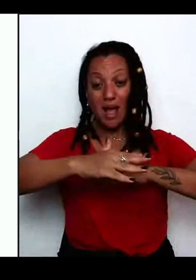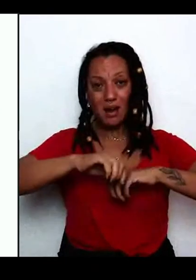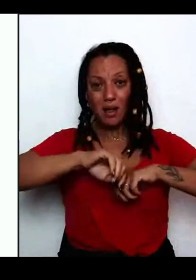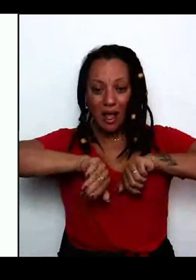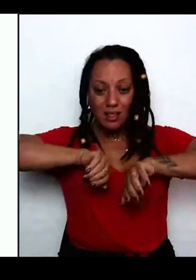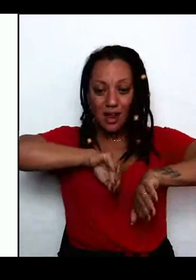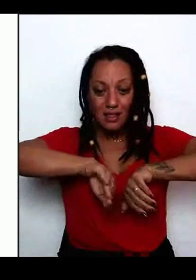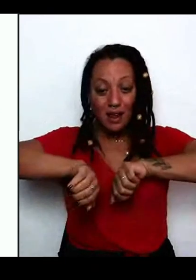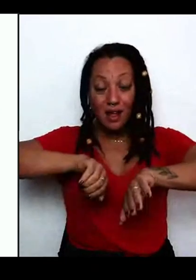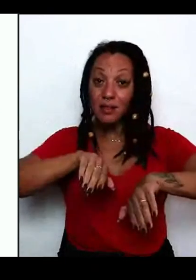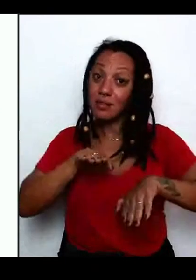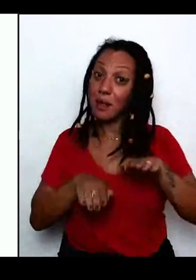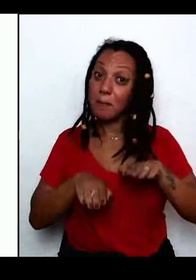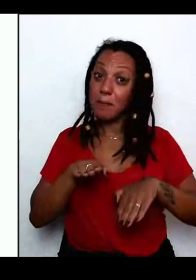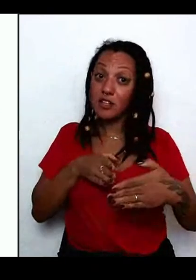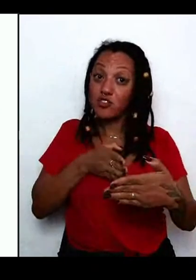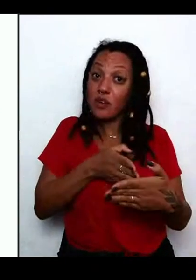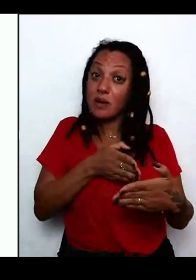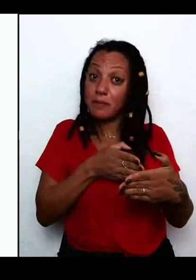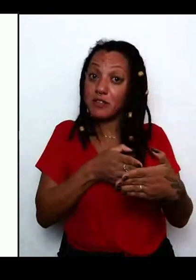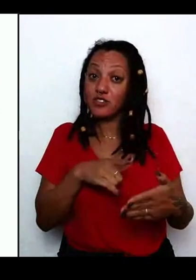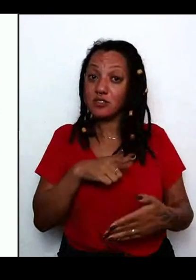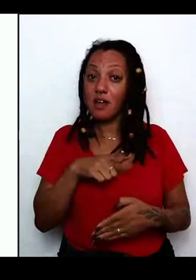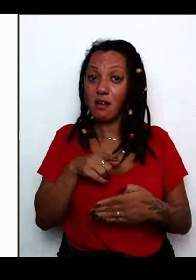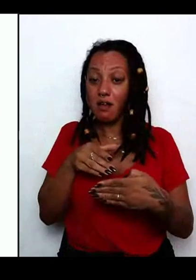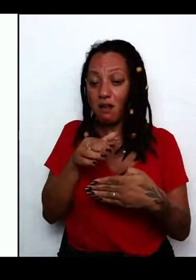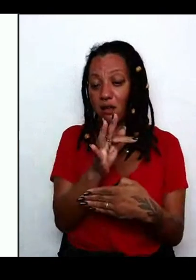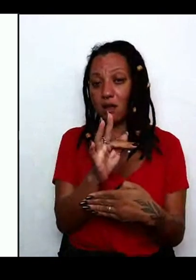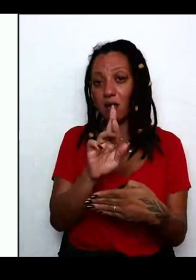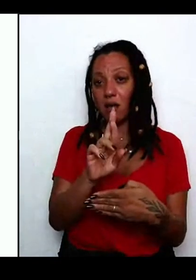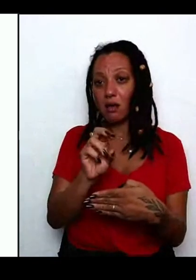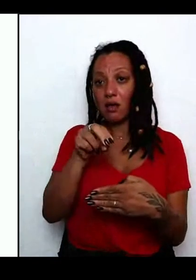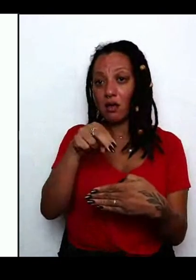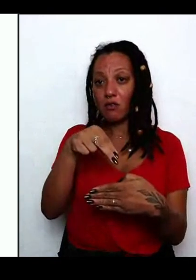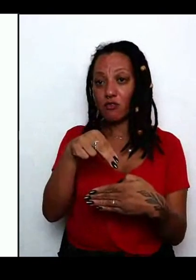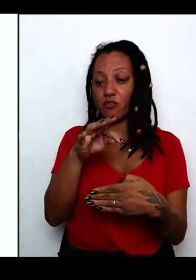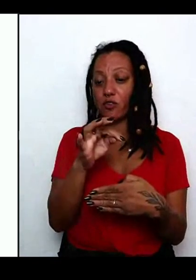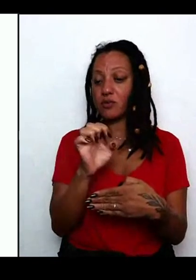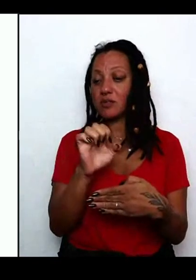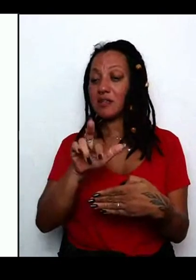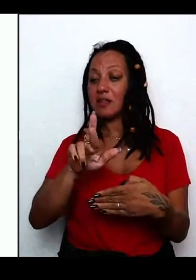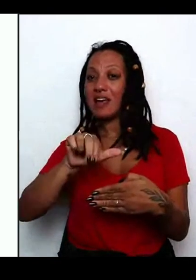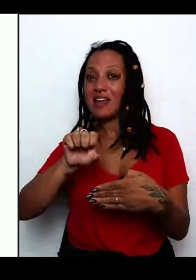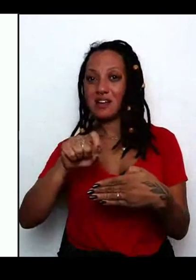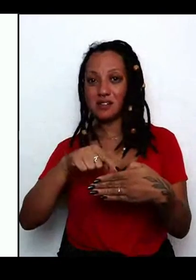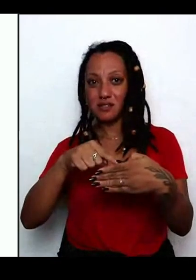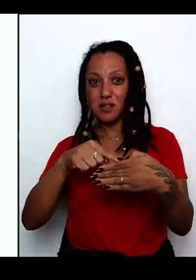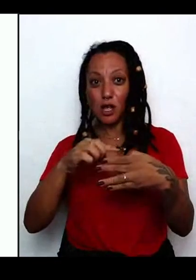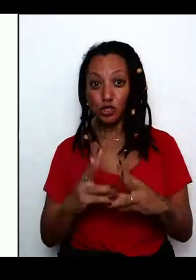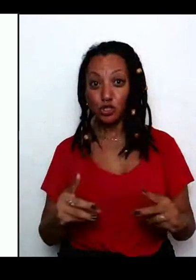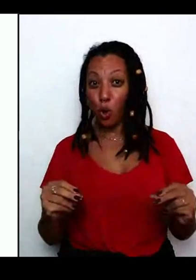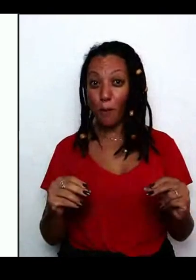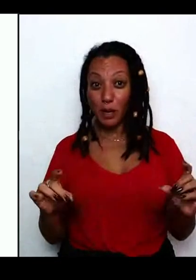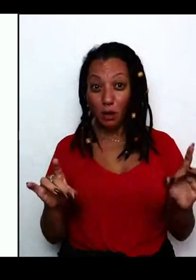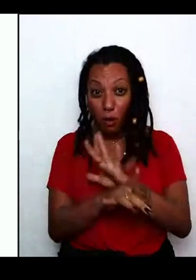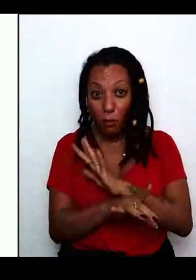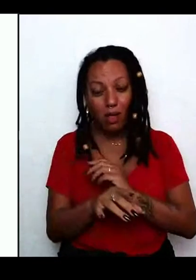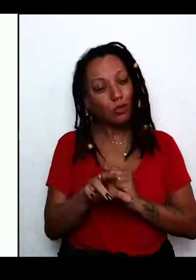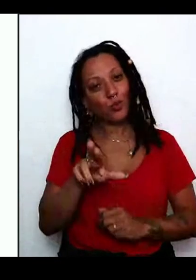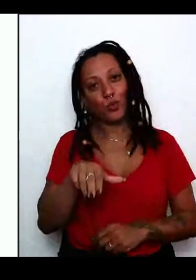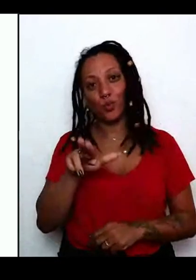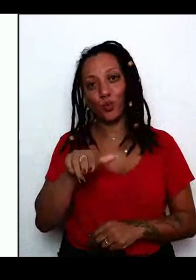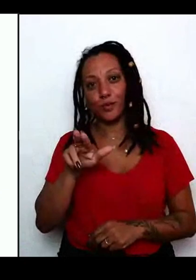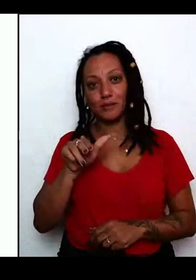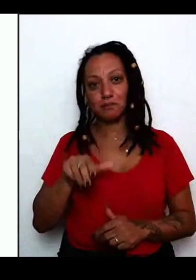edges will never fully dissipate while Carson writes arrows into human relations in my curatorial and writing work I